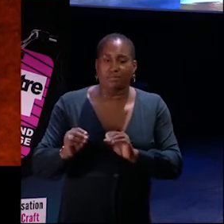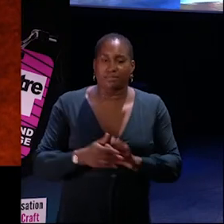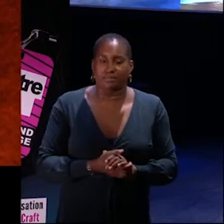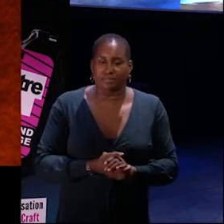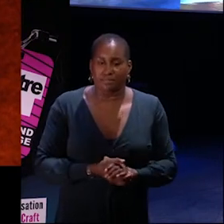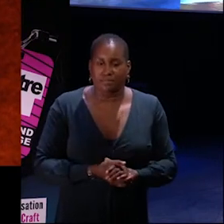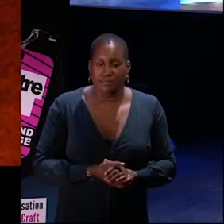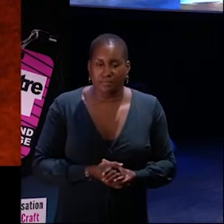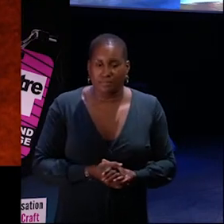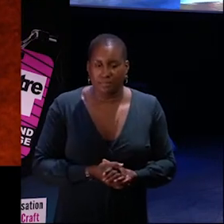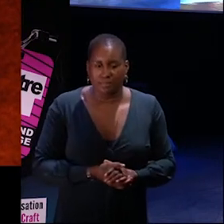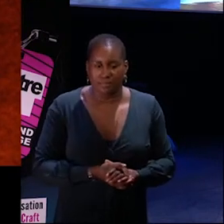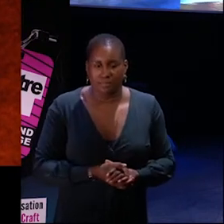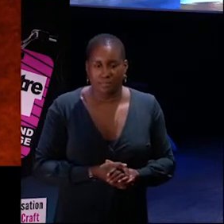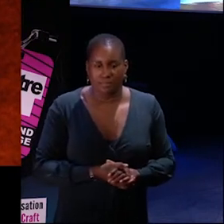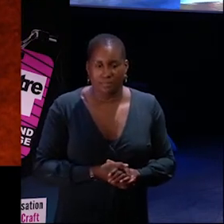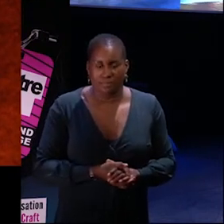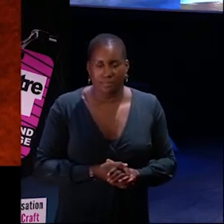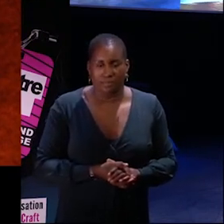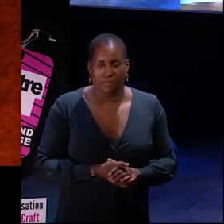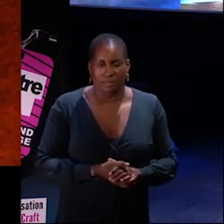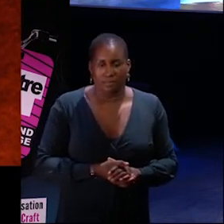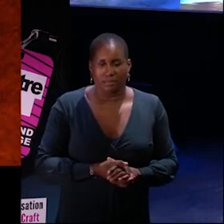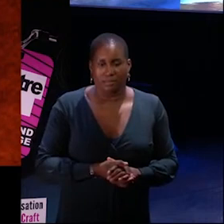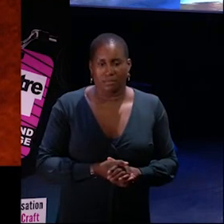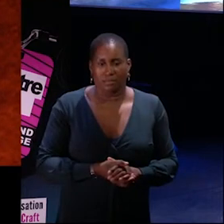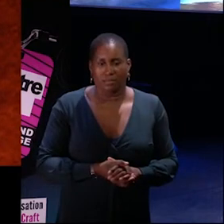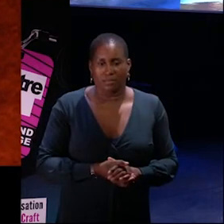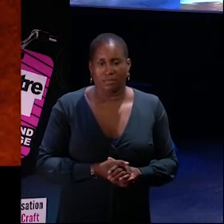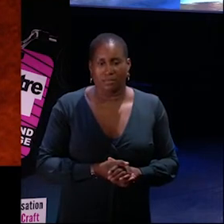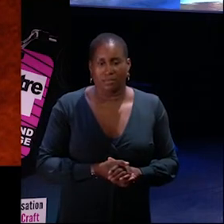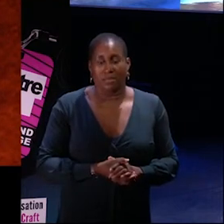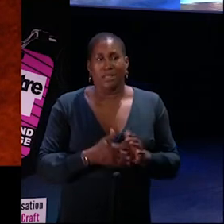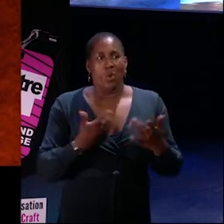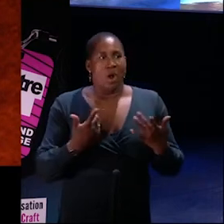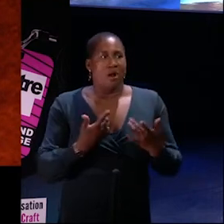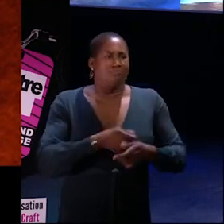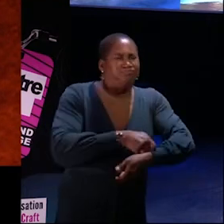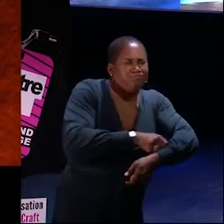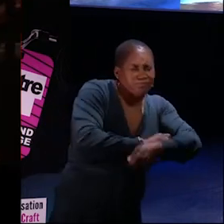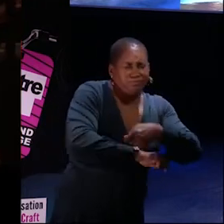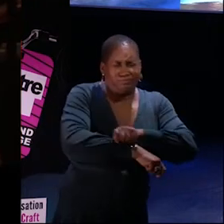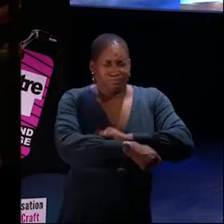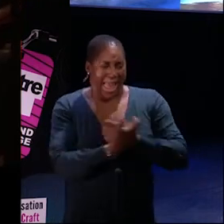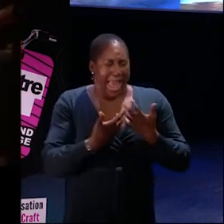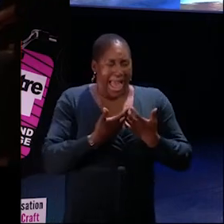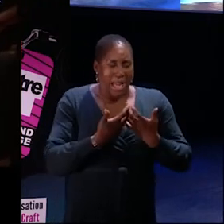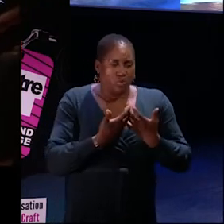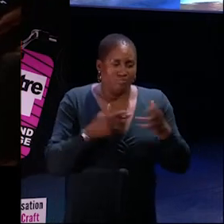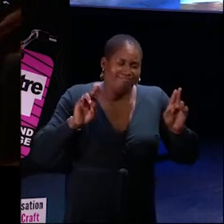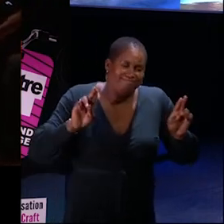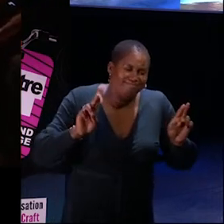sourced in the, you know. So an awful lot of our effort goes into how to minimize what we're taking around